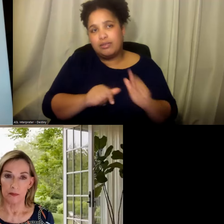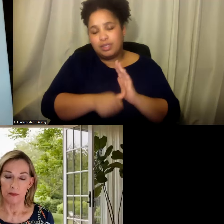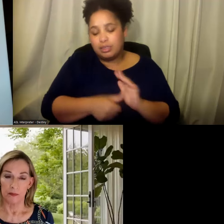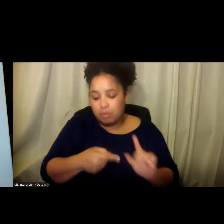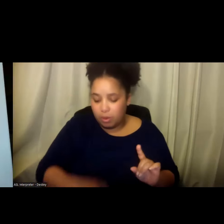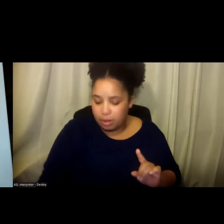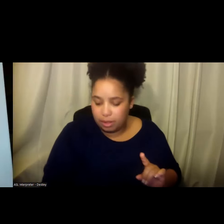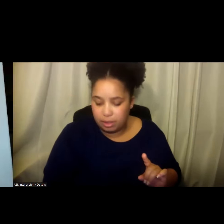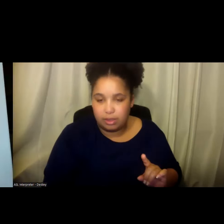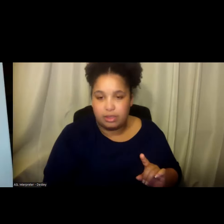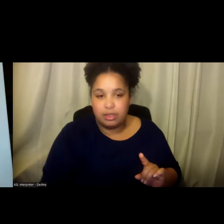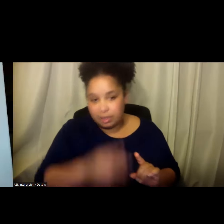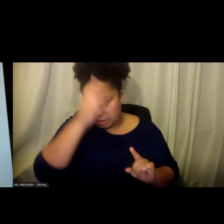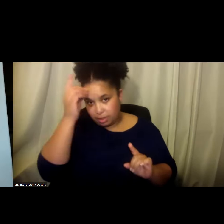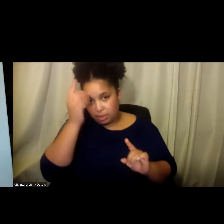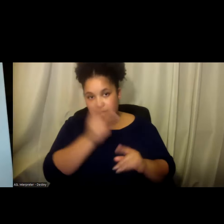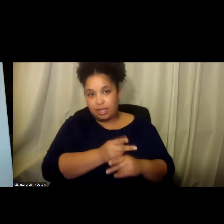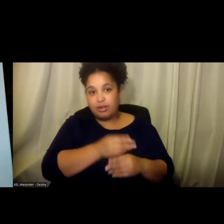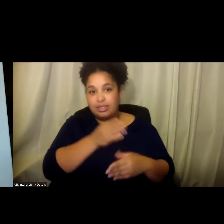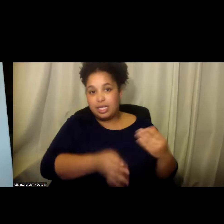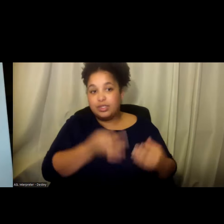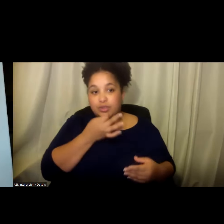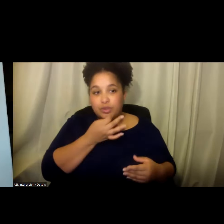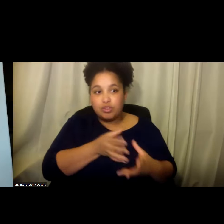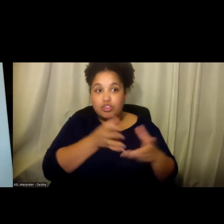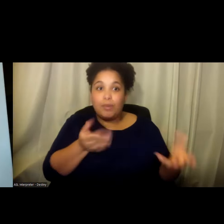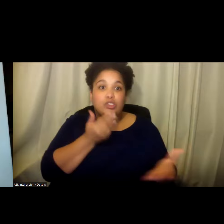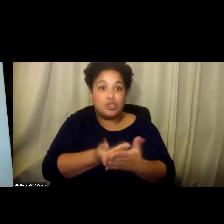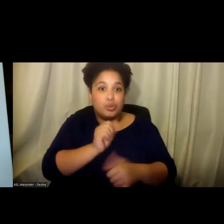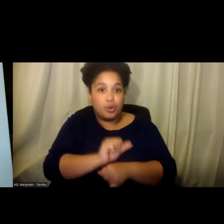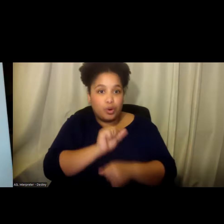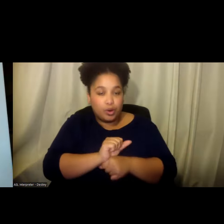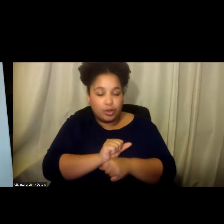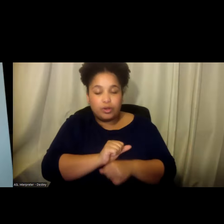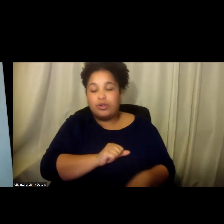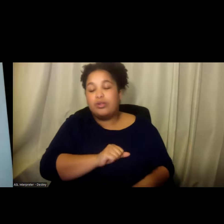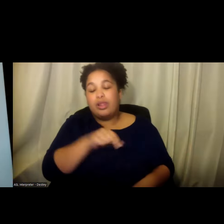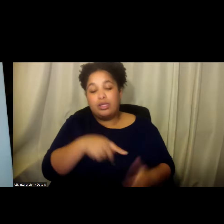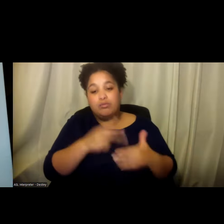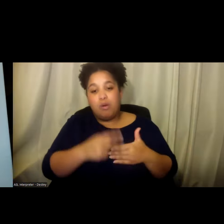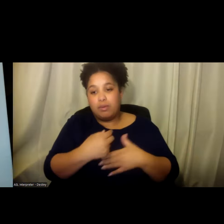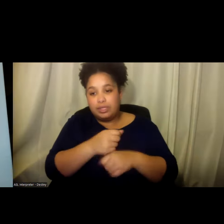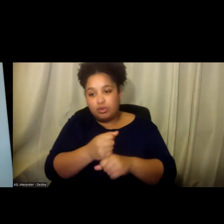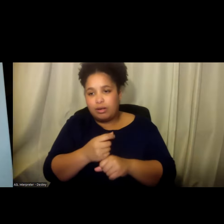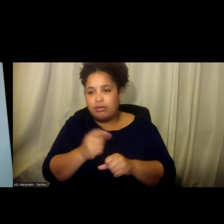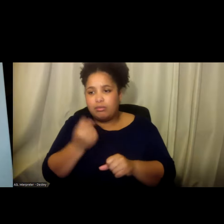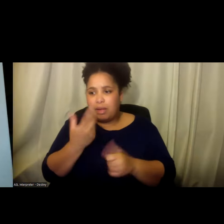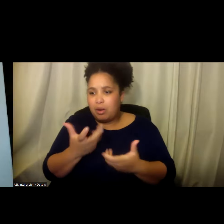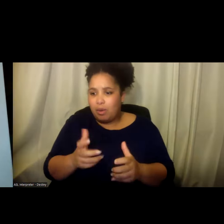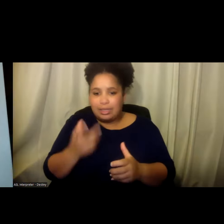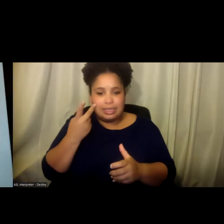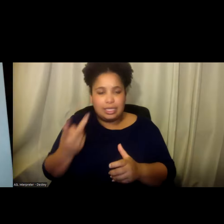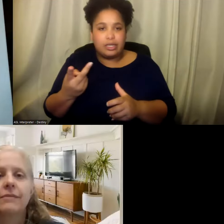Aware funding is ending soon. There's so much good work that this program has generated. I don't want to see